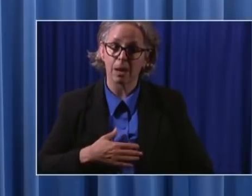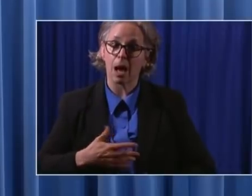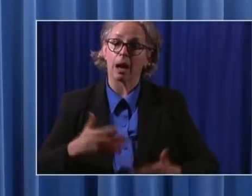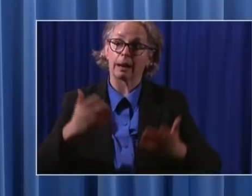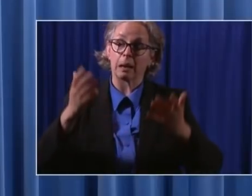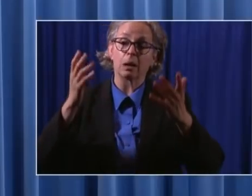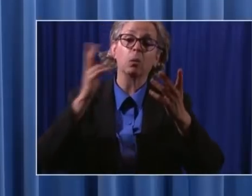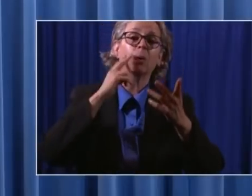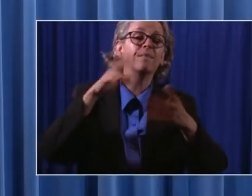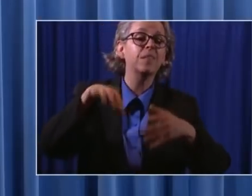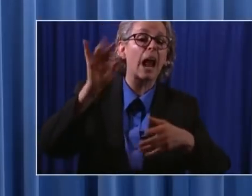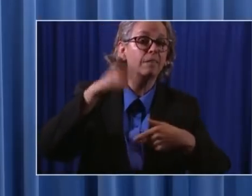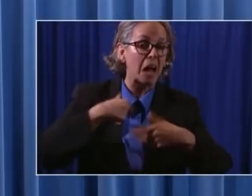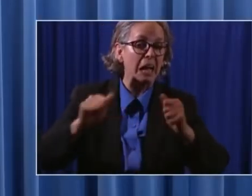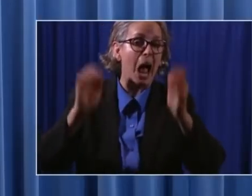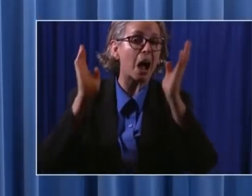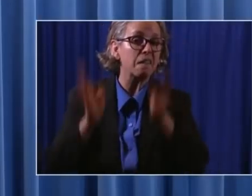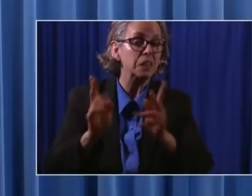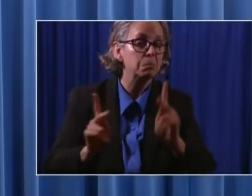you, Governor.